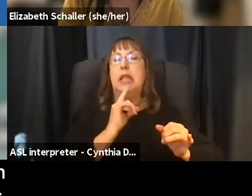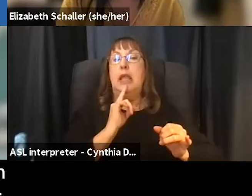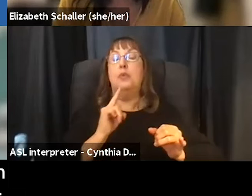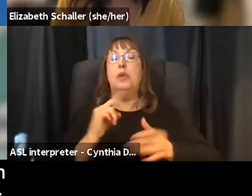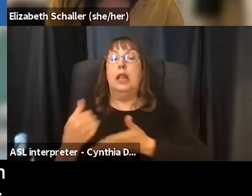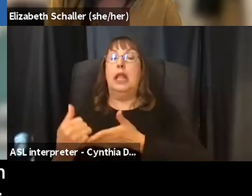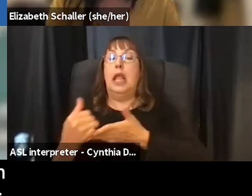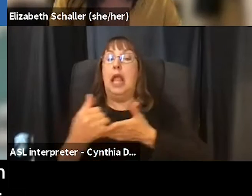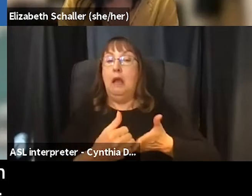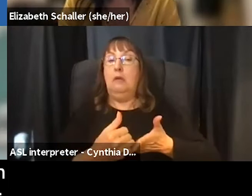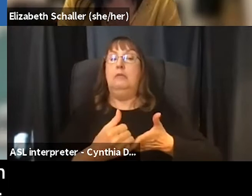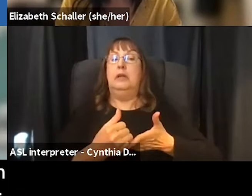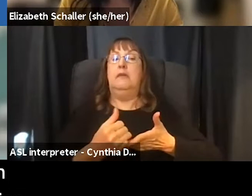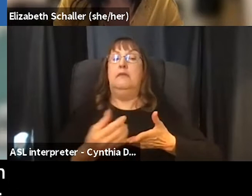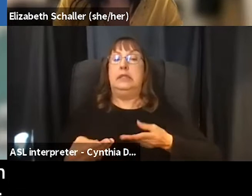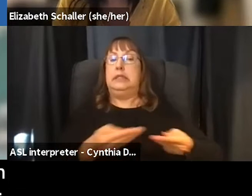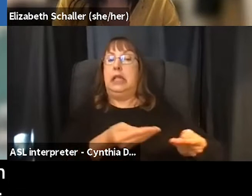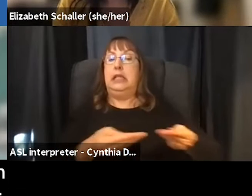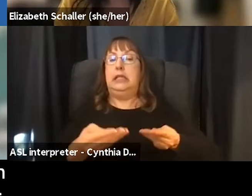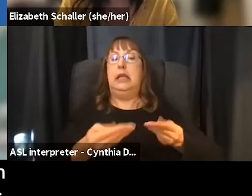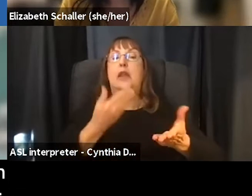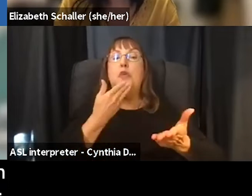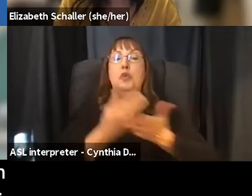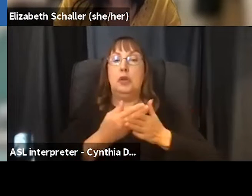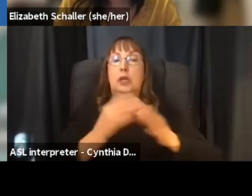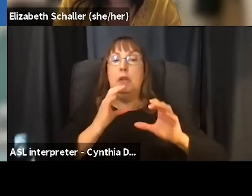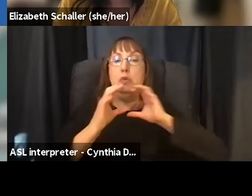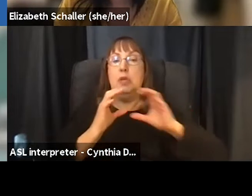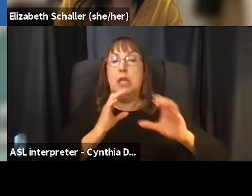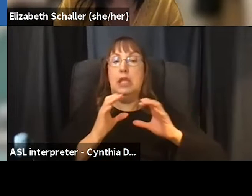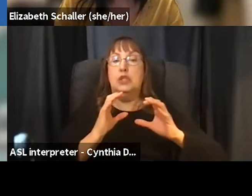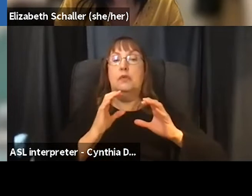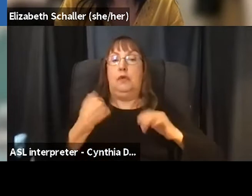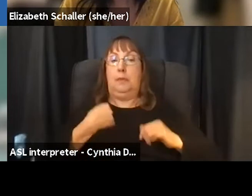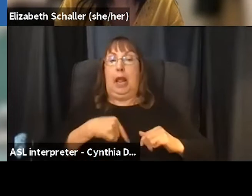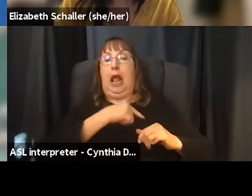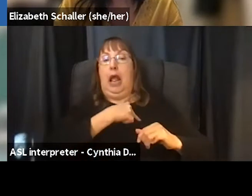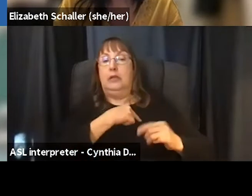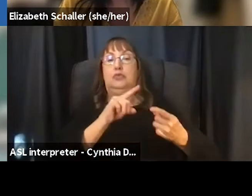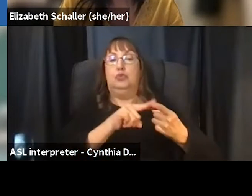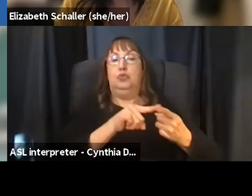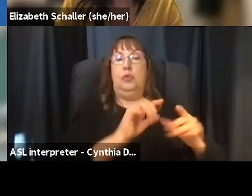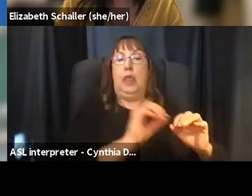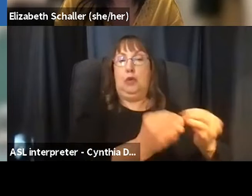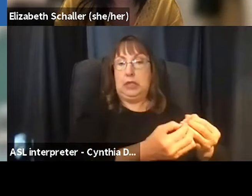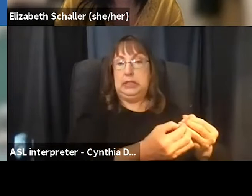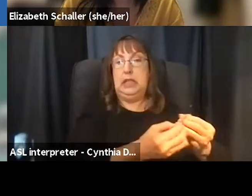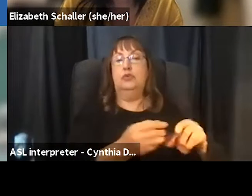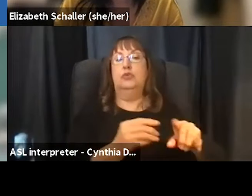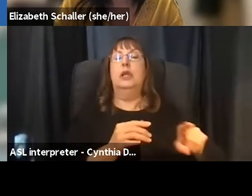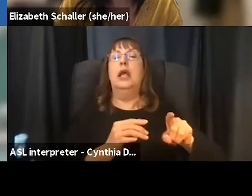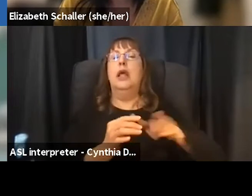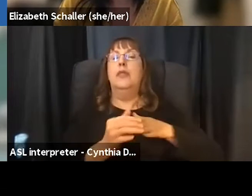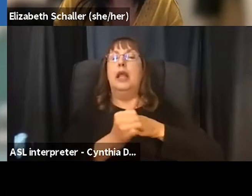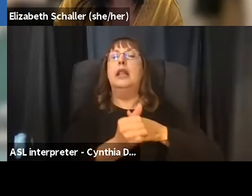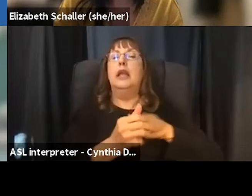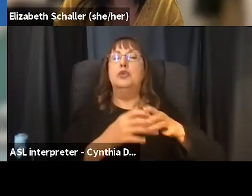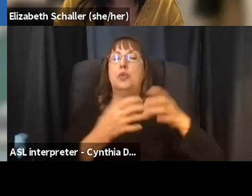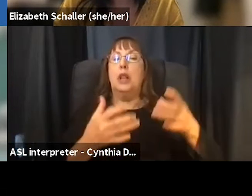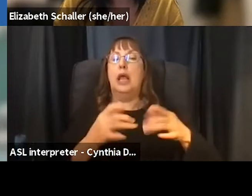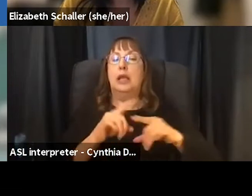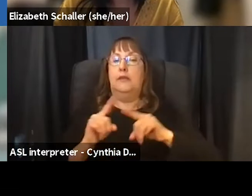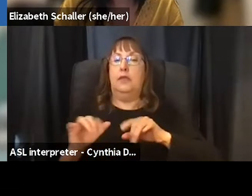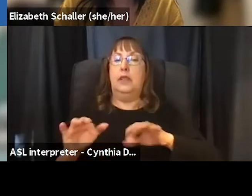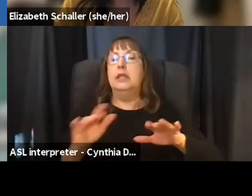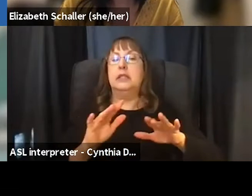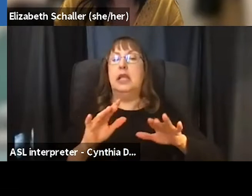good communication between us and the organization that led to a lot of the things that I talked about in terms of